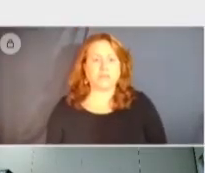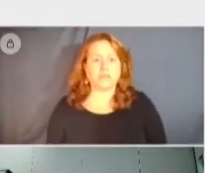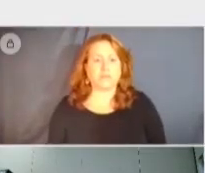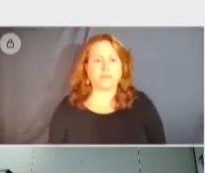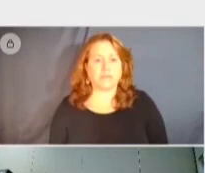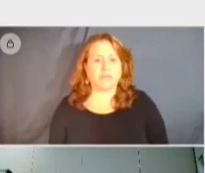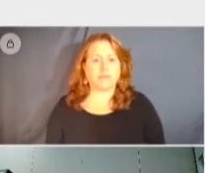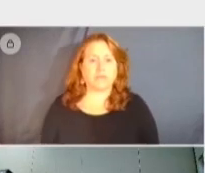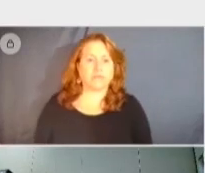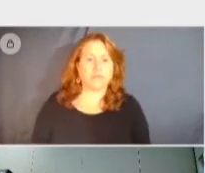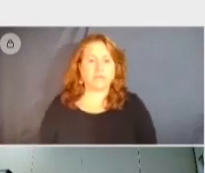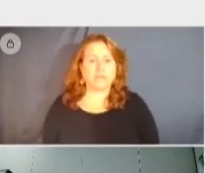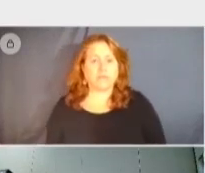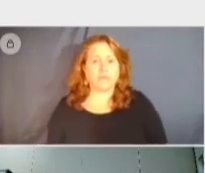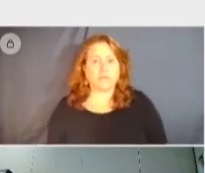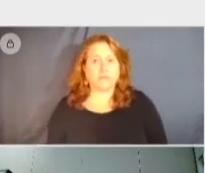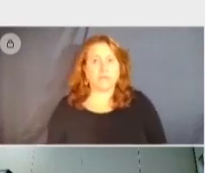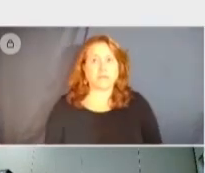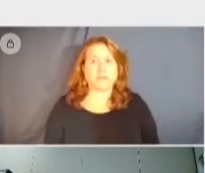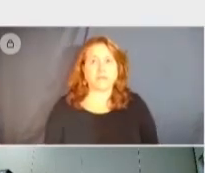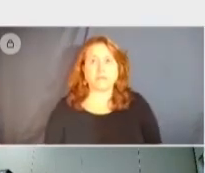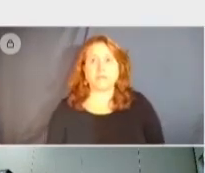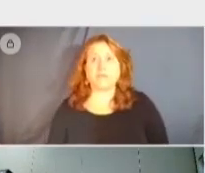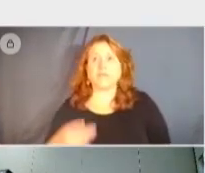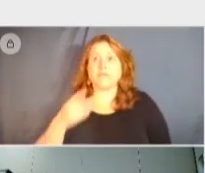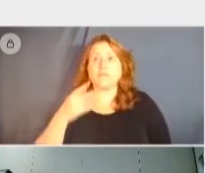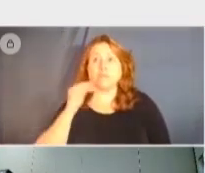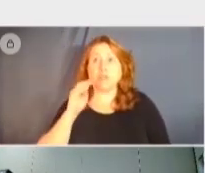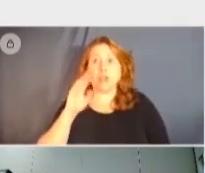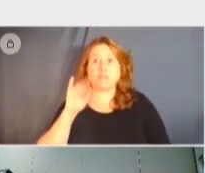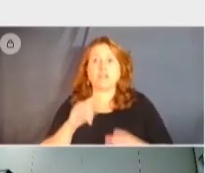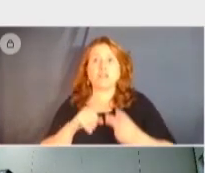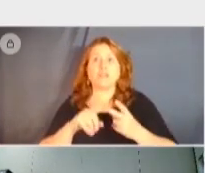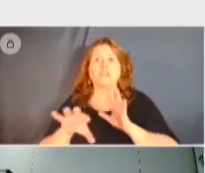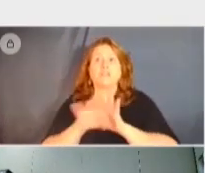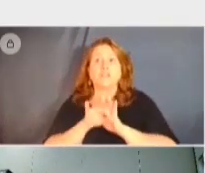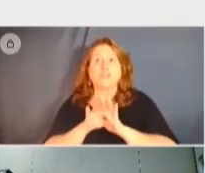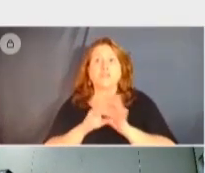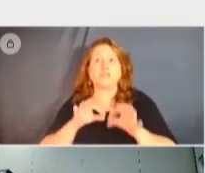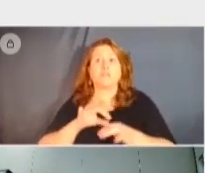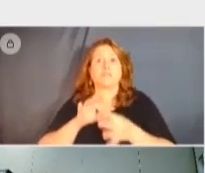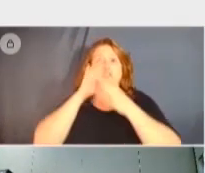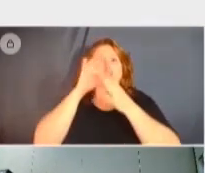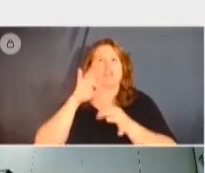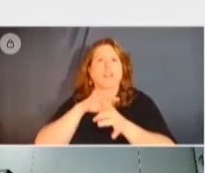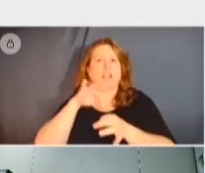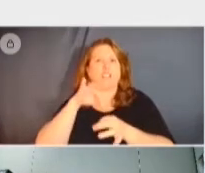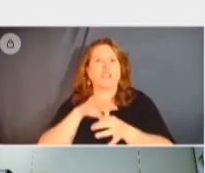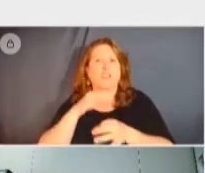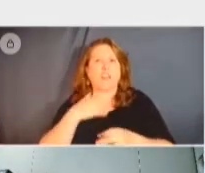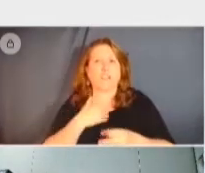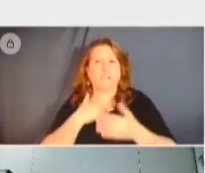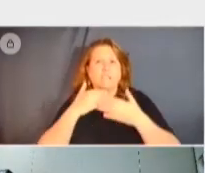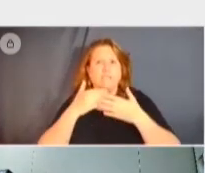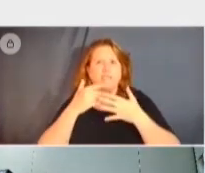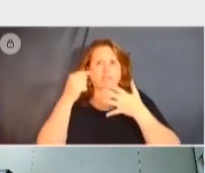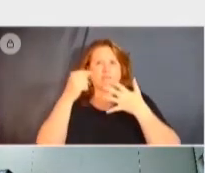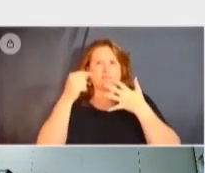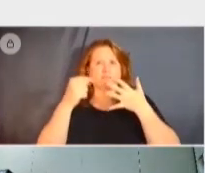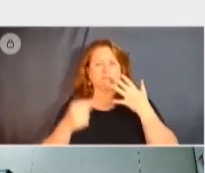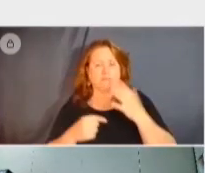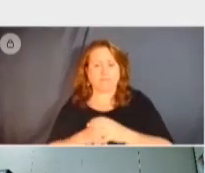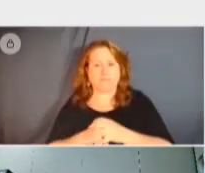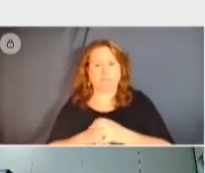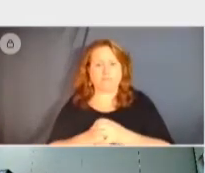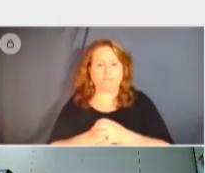a special election, you know, where you find out something is called and you have to go move a site, you know,